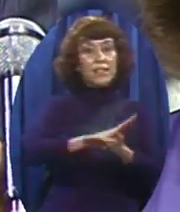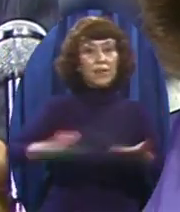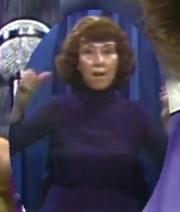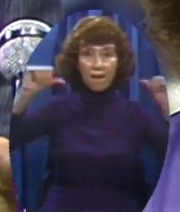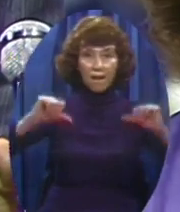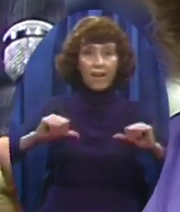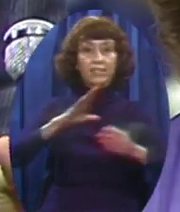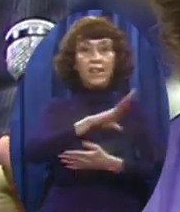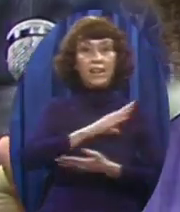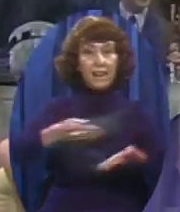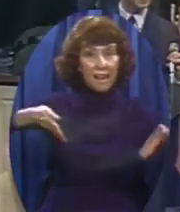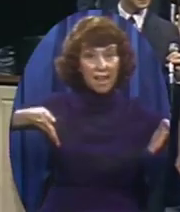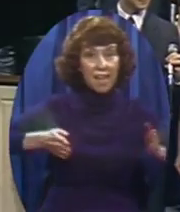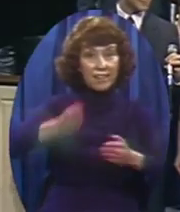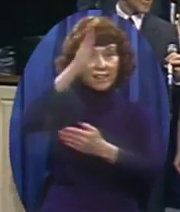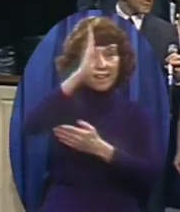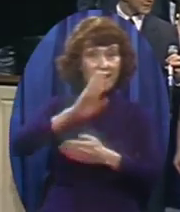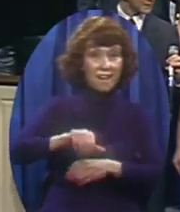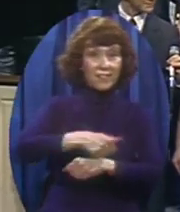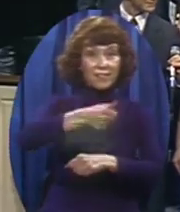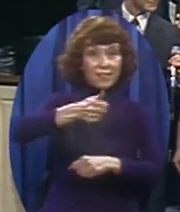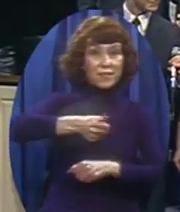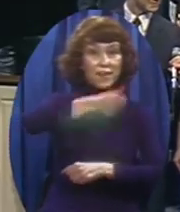God arise.